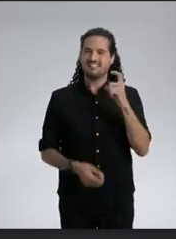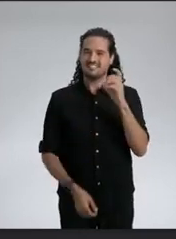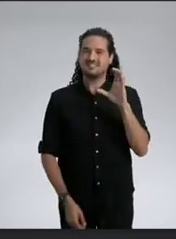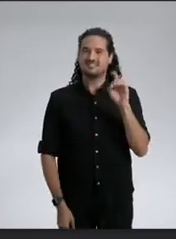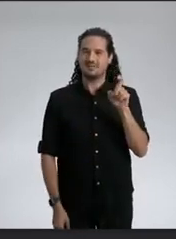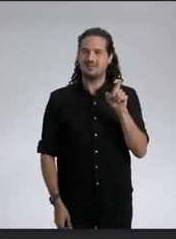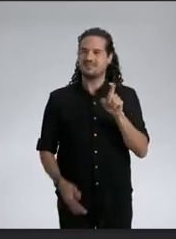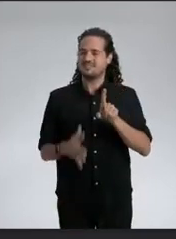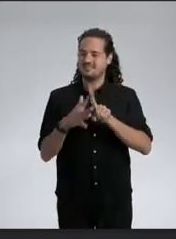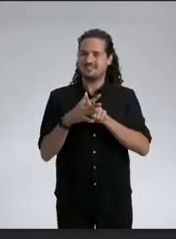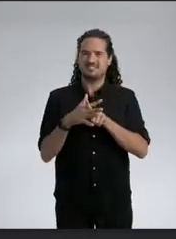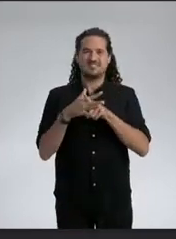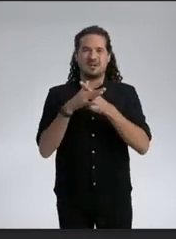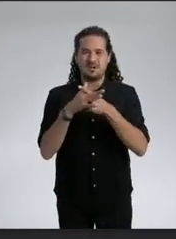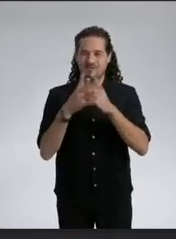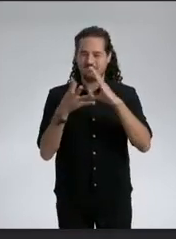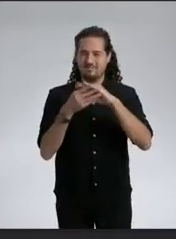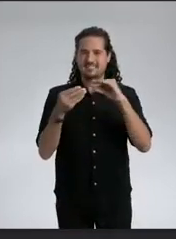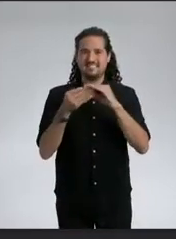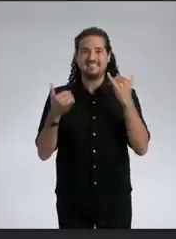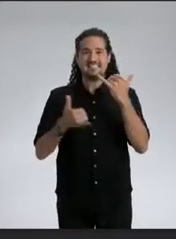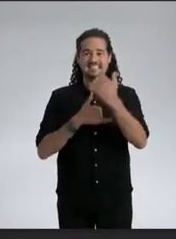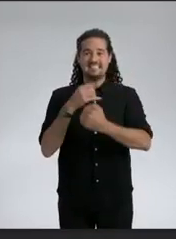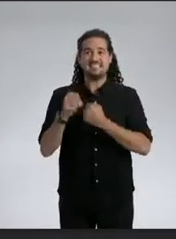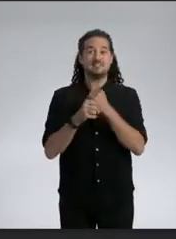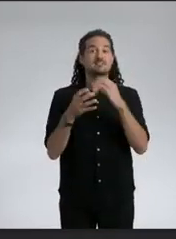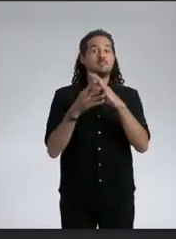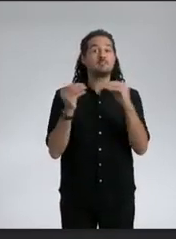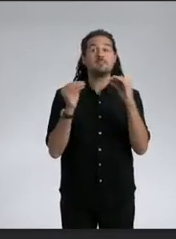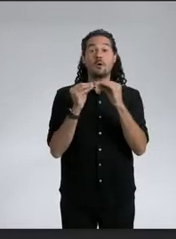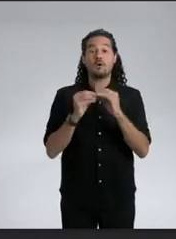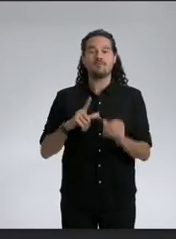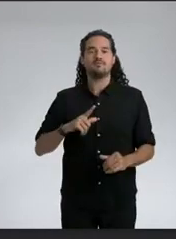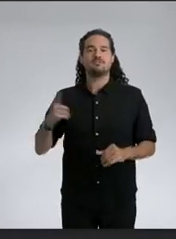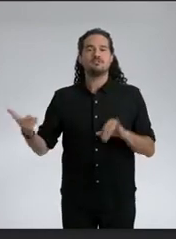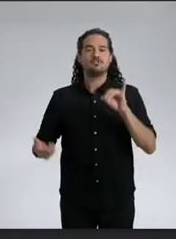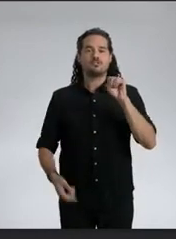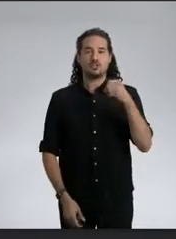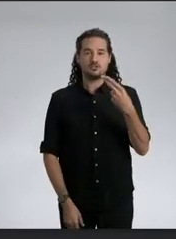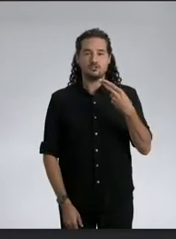year. To tell you more, here are Josh, Holly, and Matt.